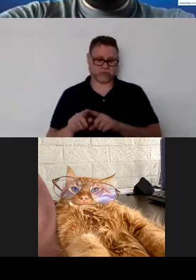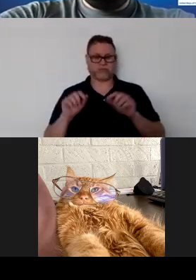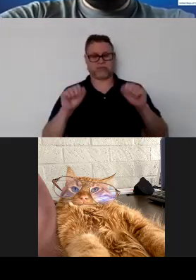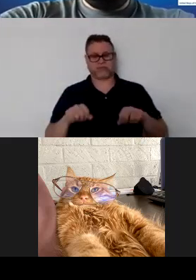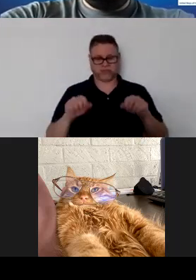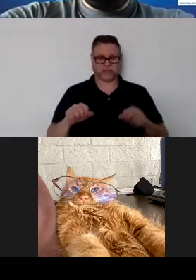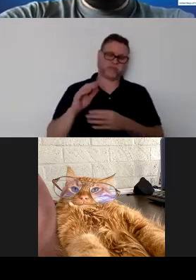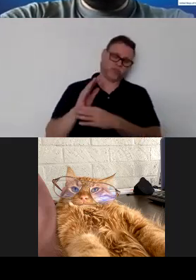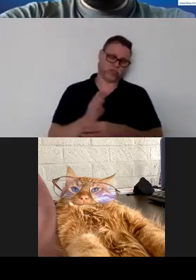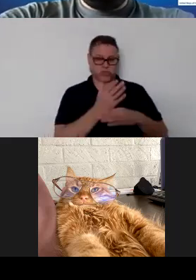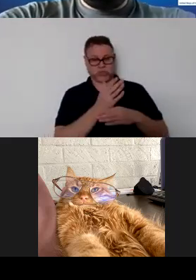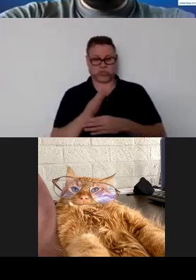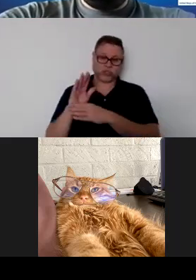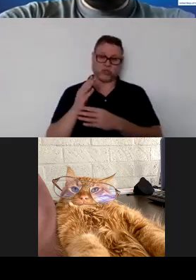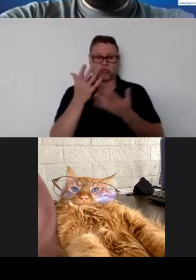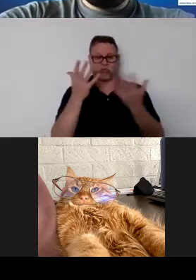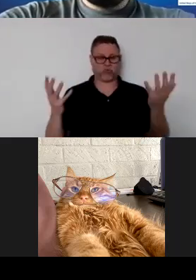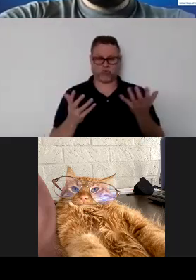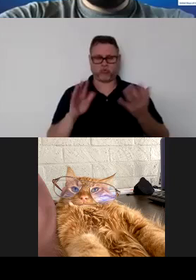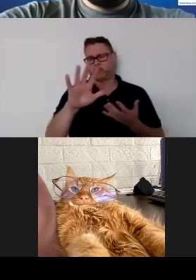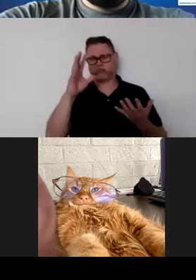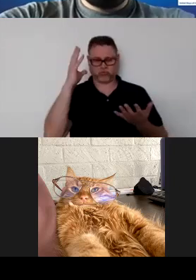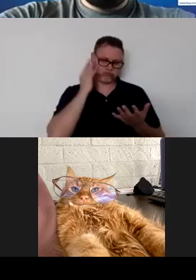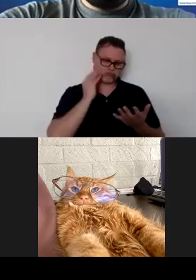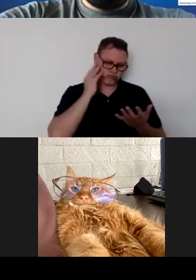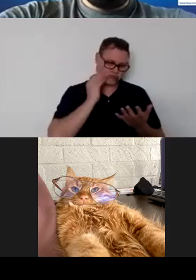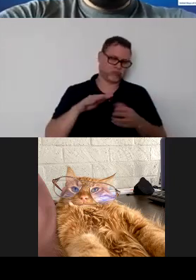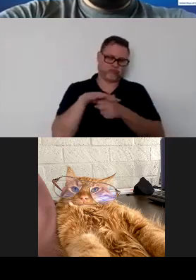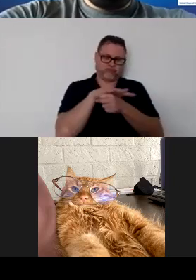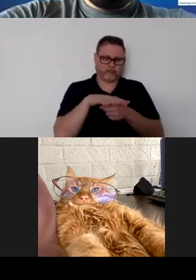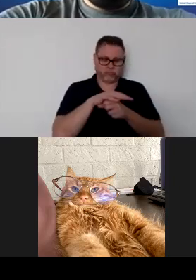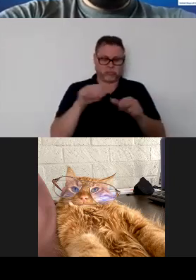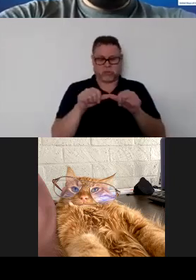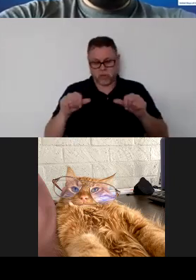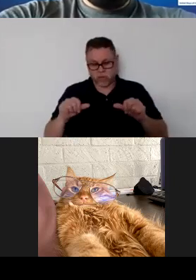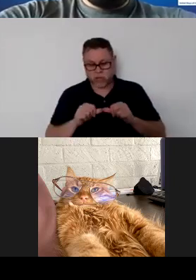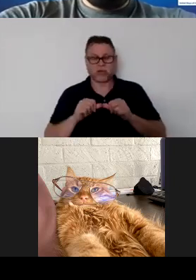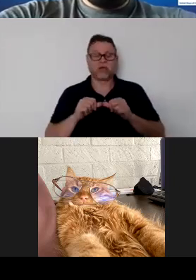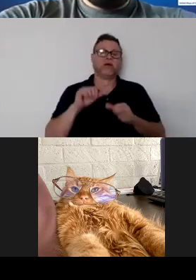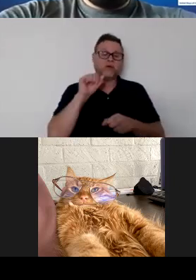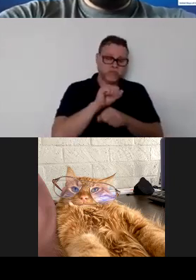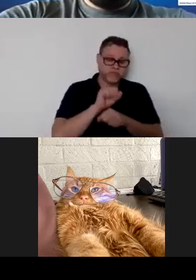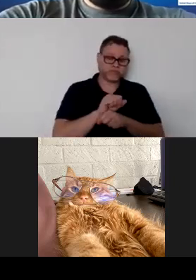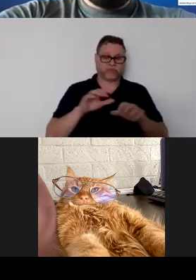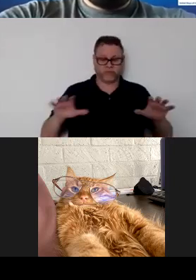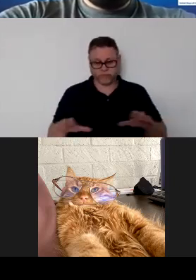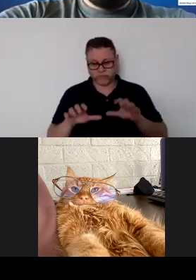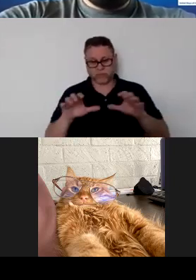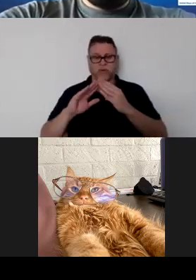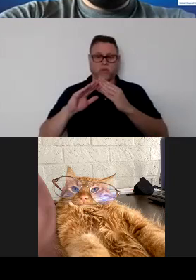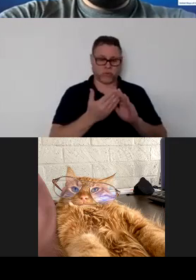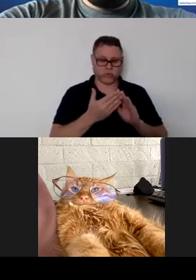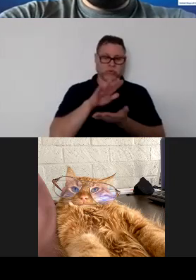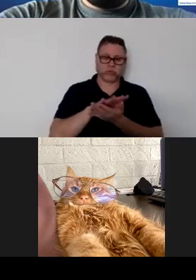kind of share what you've learned about your own areas, your own counties, and the work that they're doing around community schools.